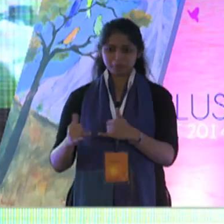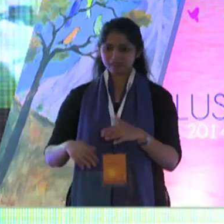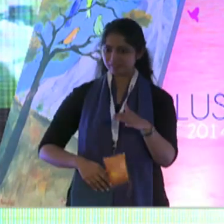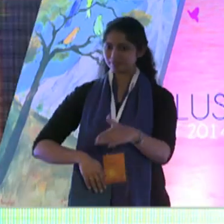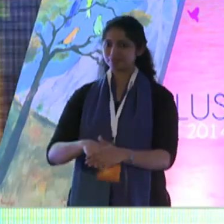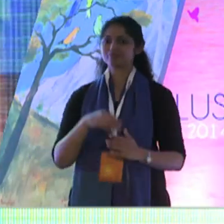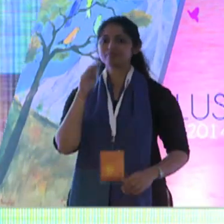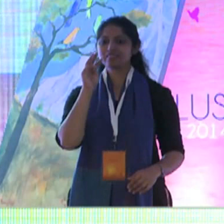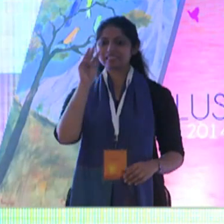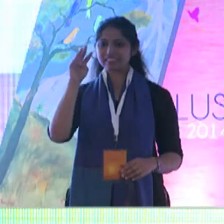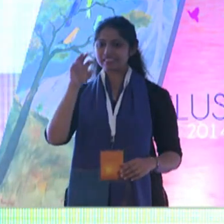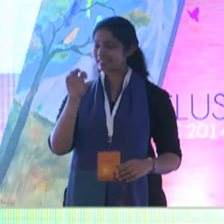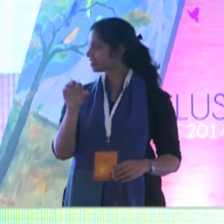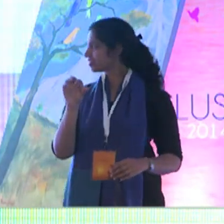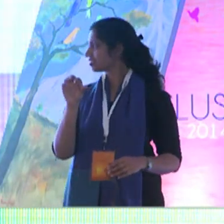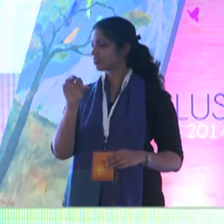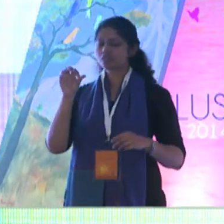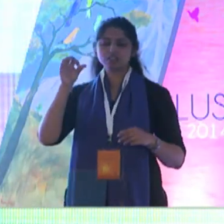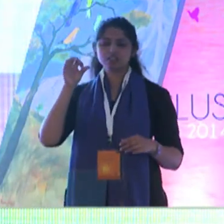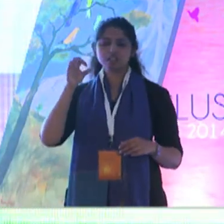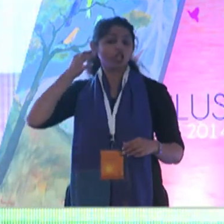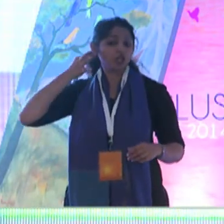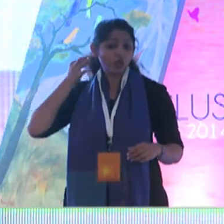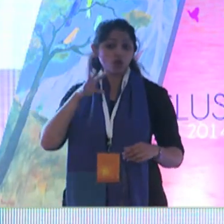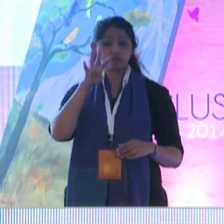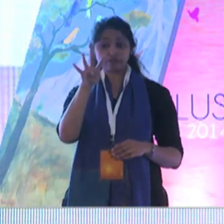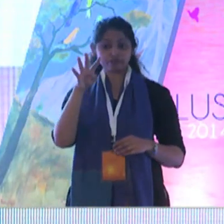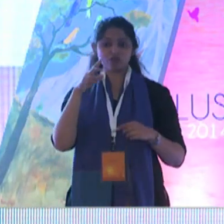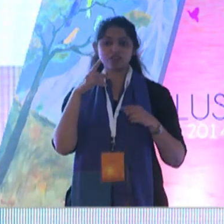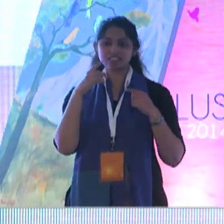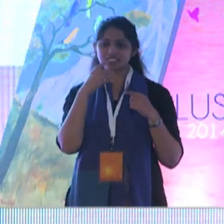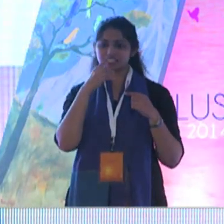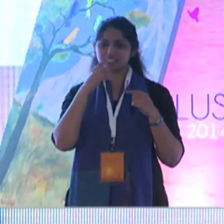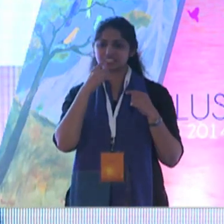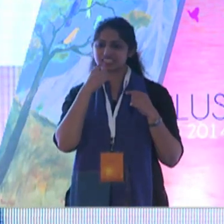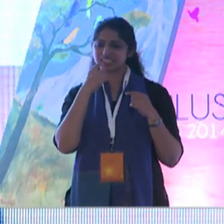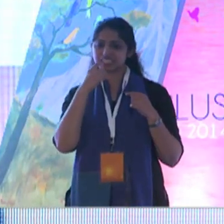now got 39 golds, 4 silvers, 2 bronze medals at the national and state